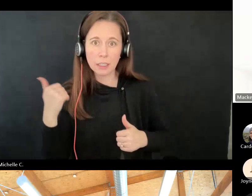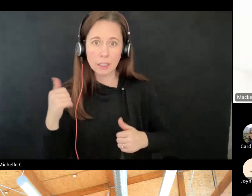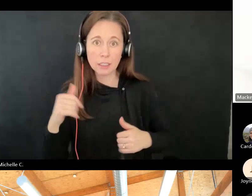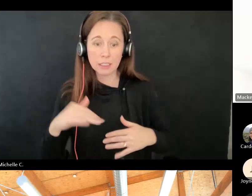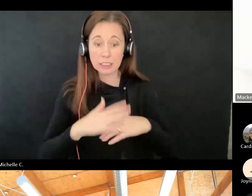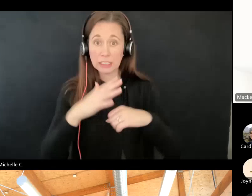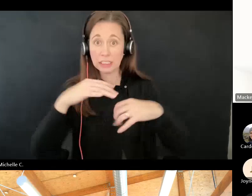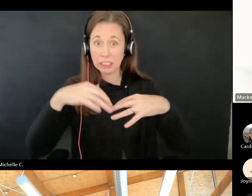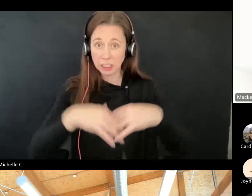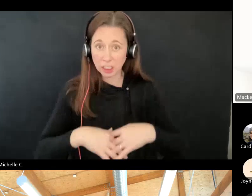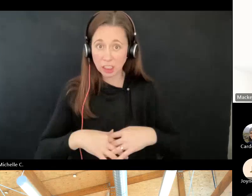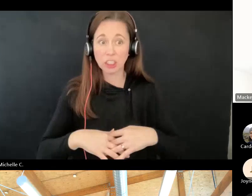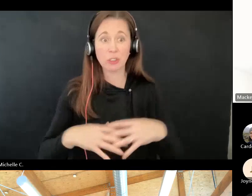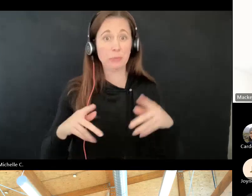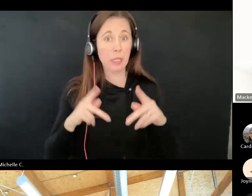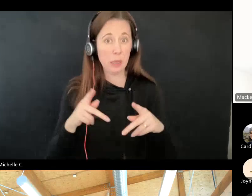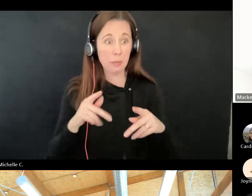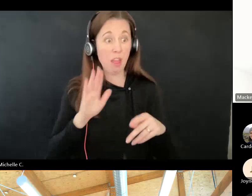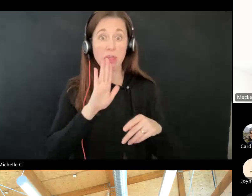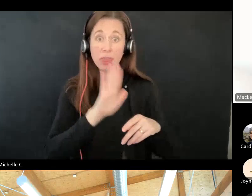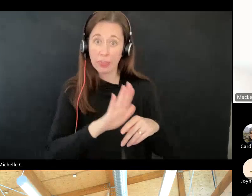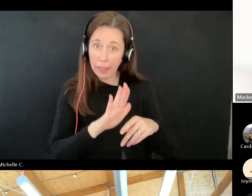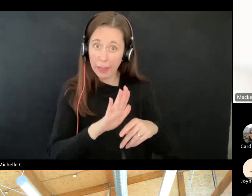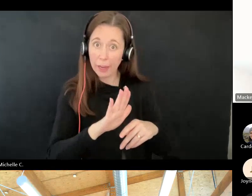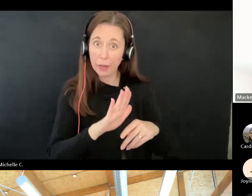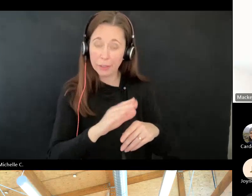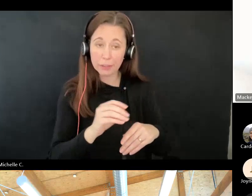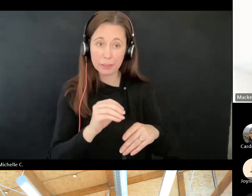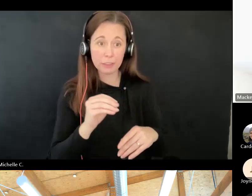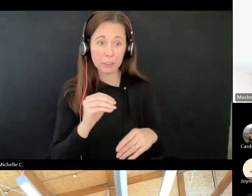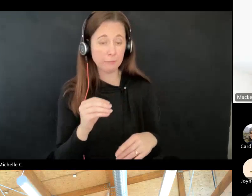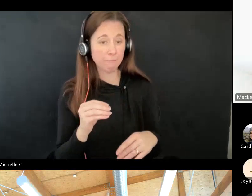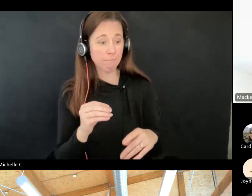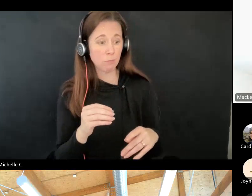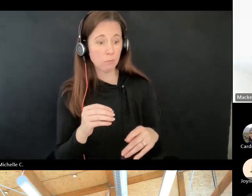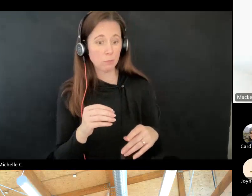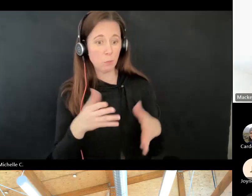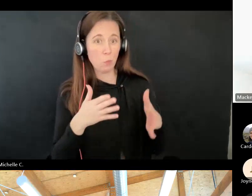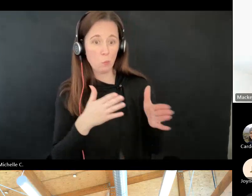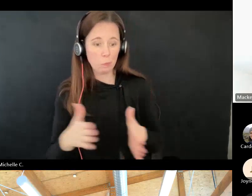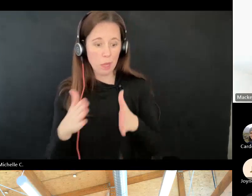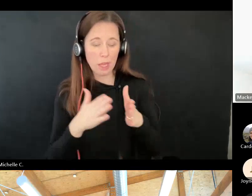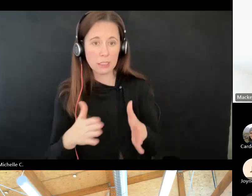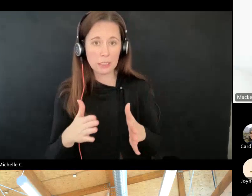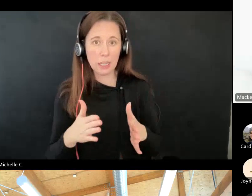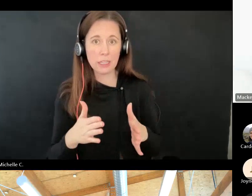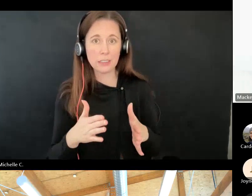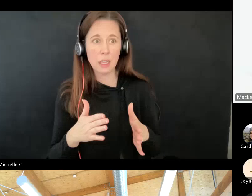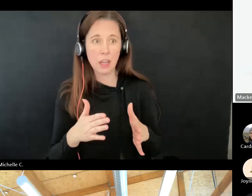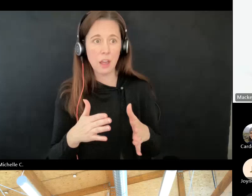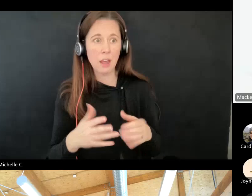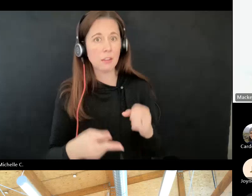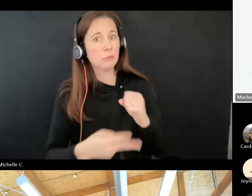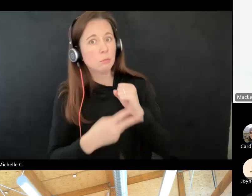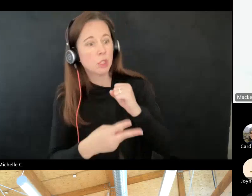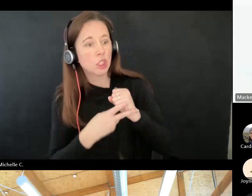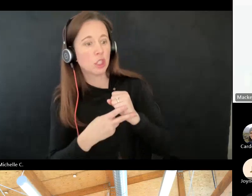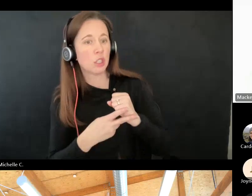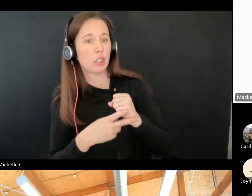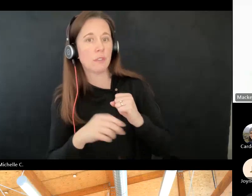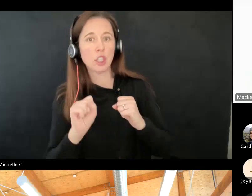and how they had techniques that basically replenish the shoreline, with the shells